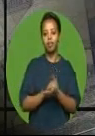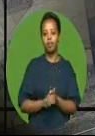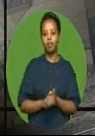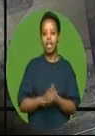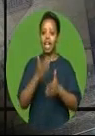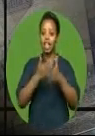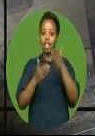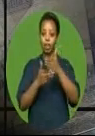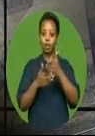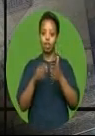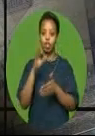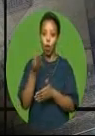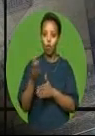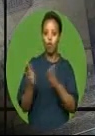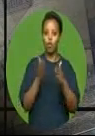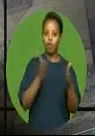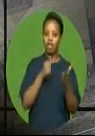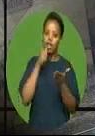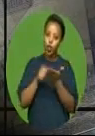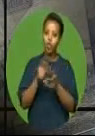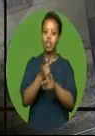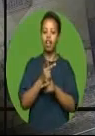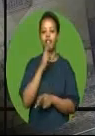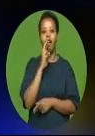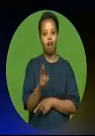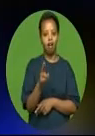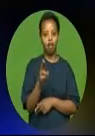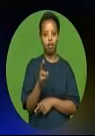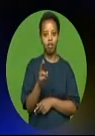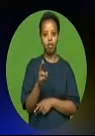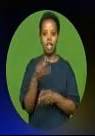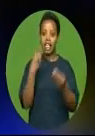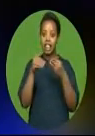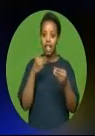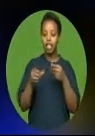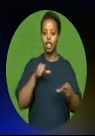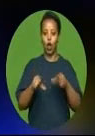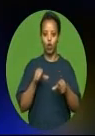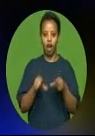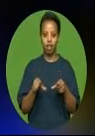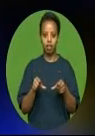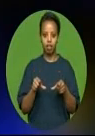The steps of preparing letter of credit are sales contract,